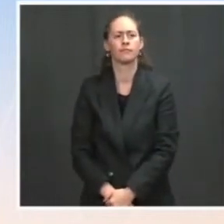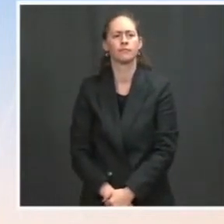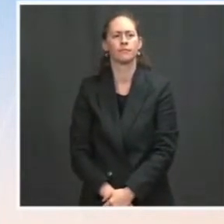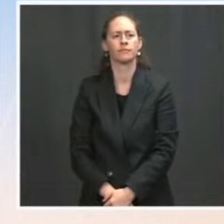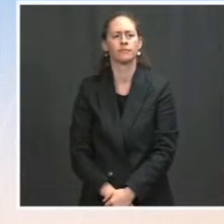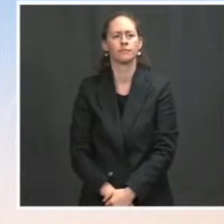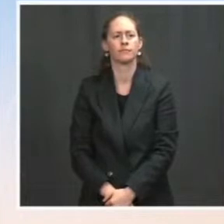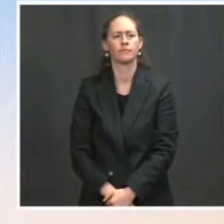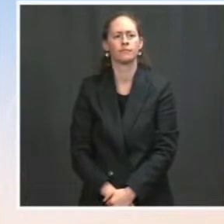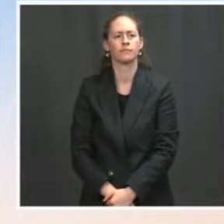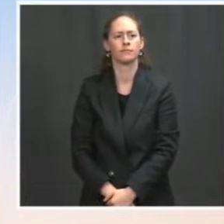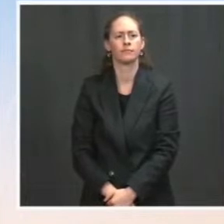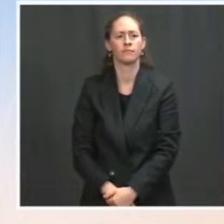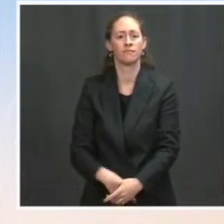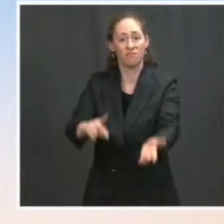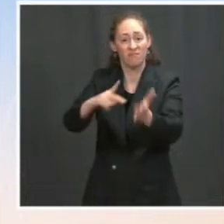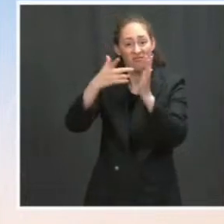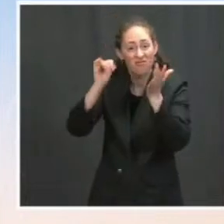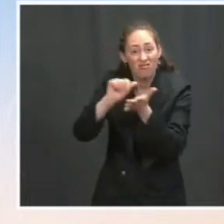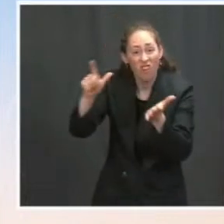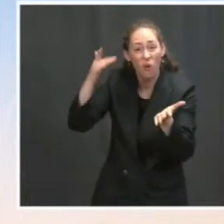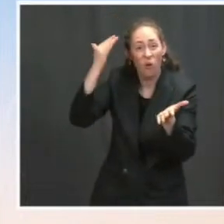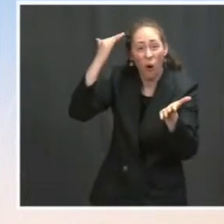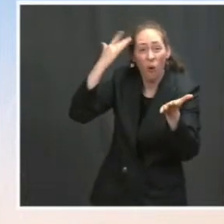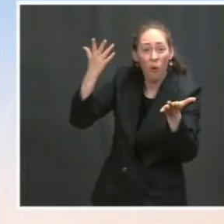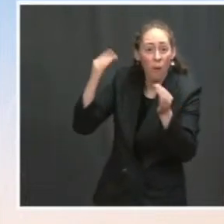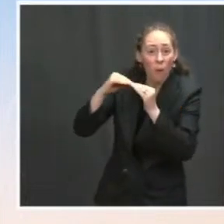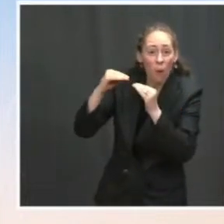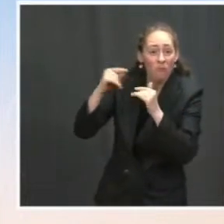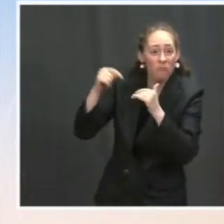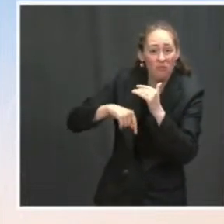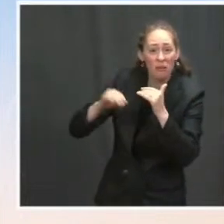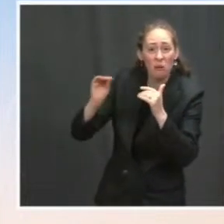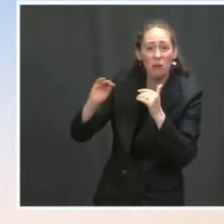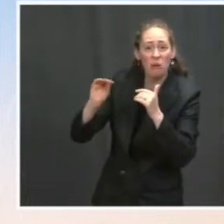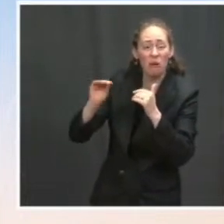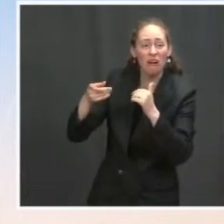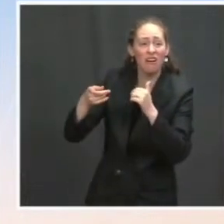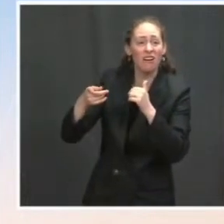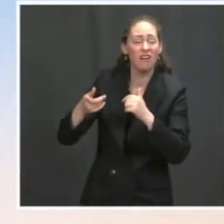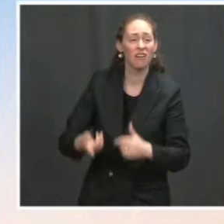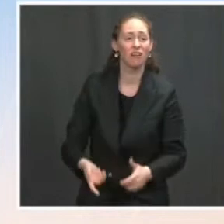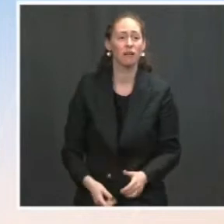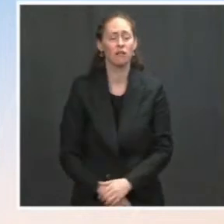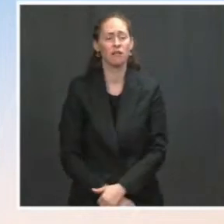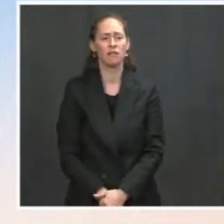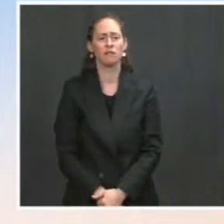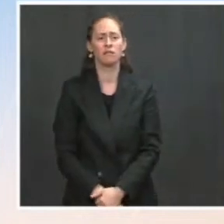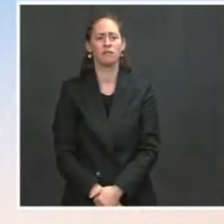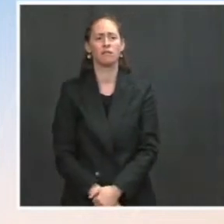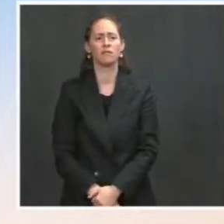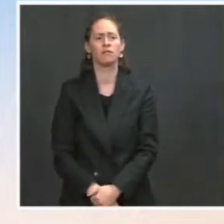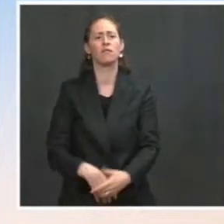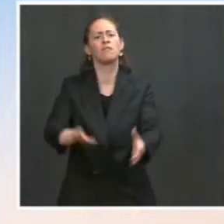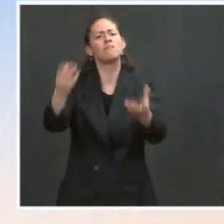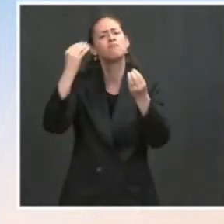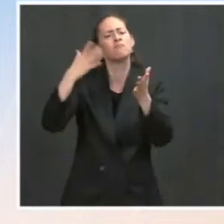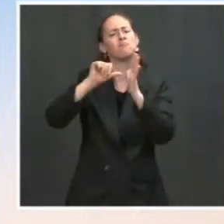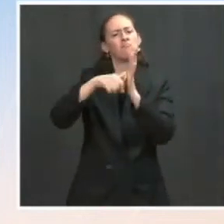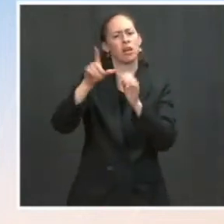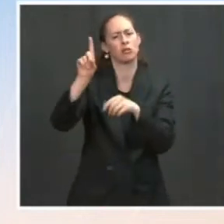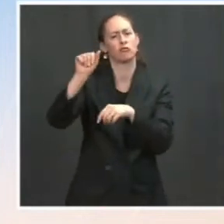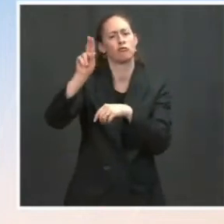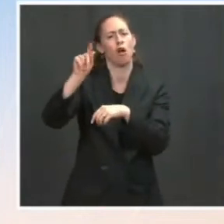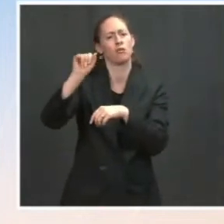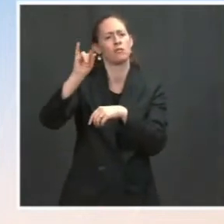right now? As I mentioned a moment ago, currently we assess DarkSide as a criminal actor, but of course, our intelligence community is looking for any ties to any